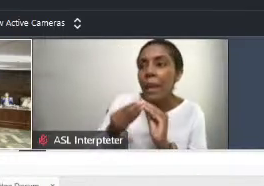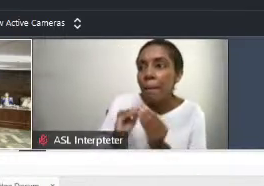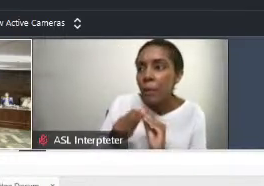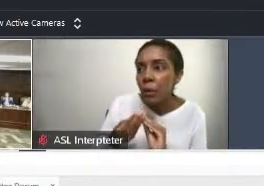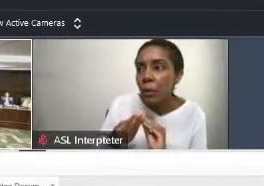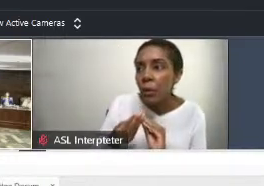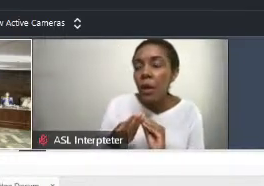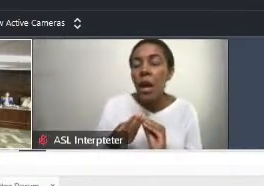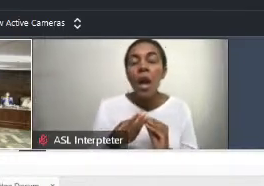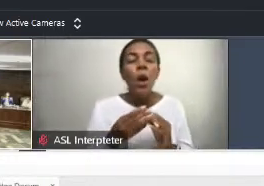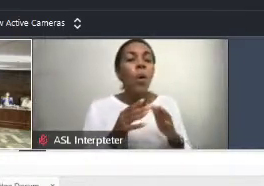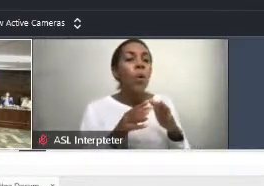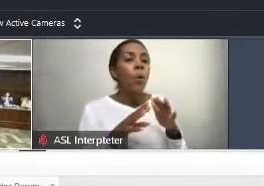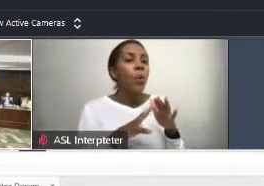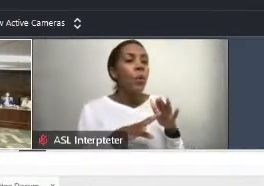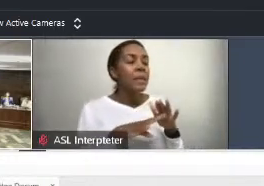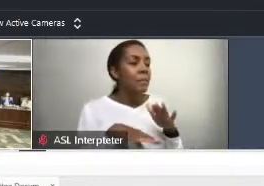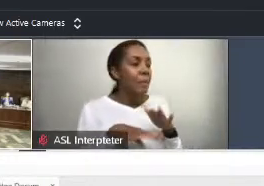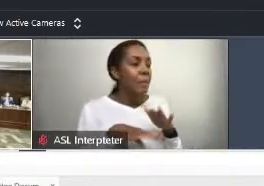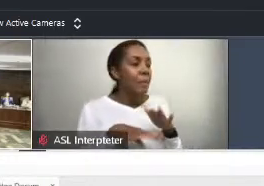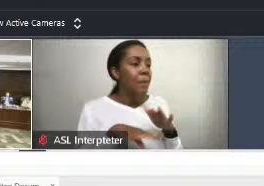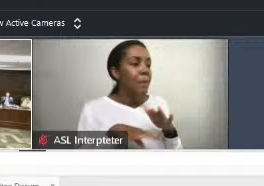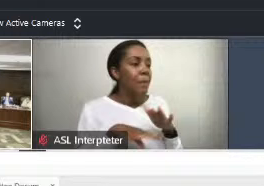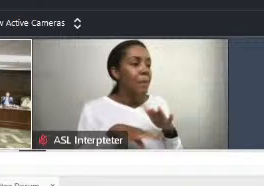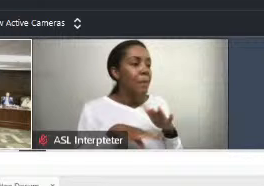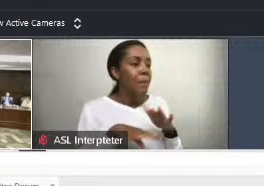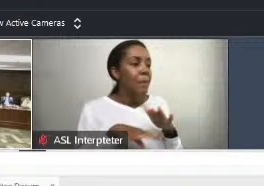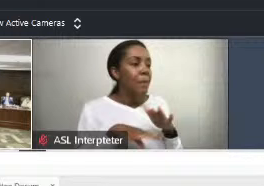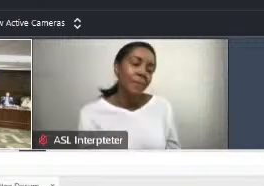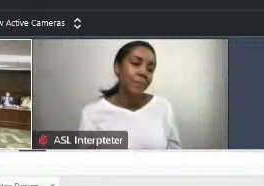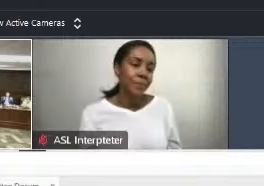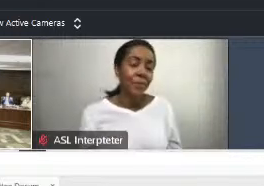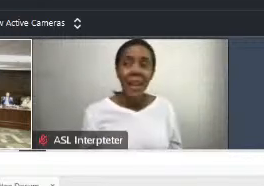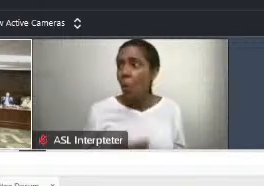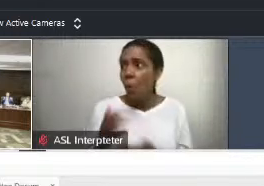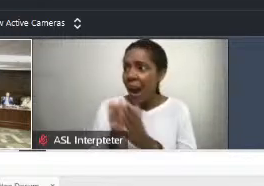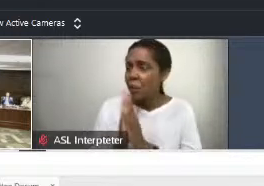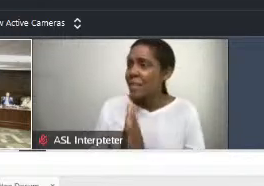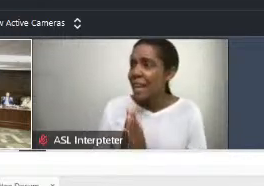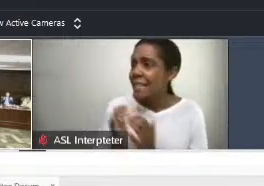based on experience. That's exactly right. I just asked when the